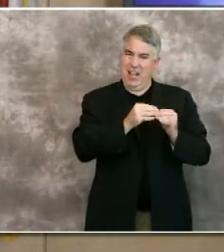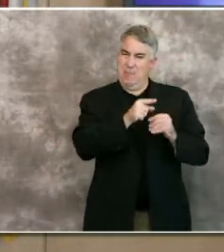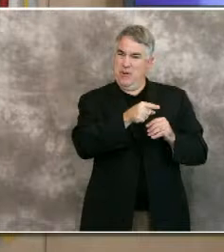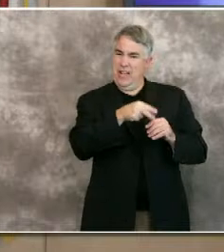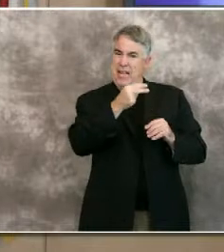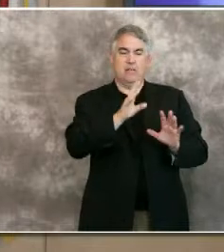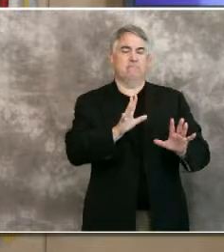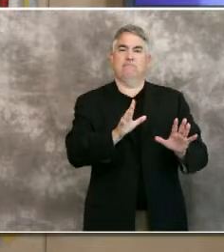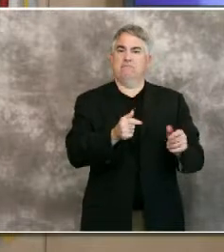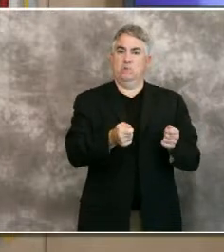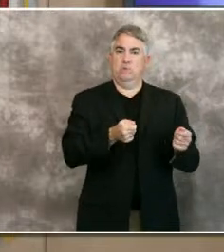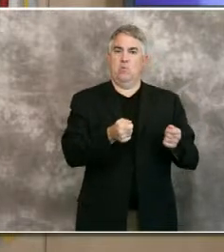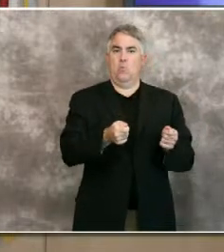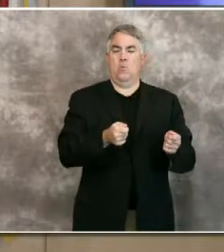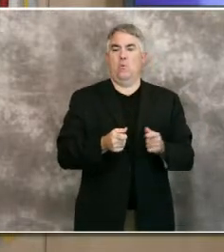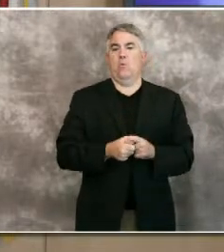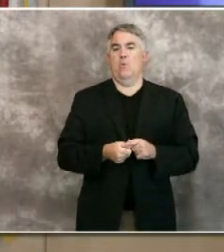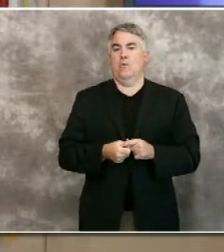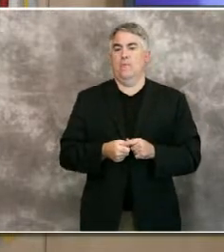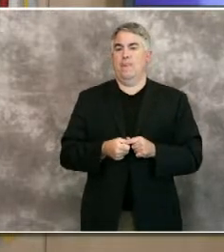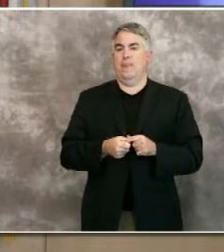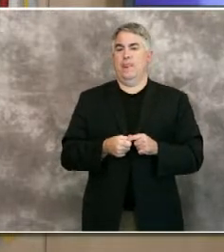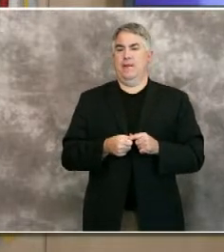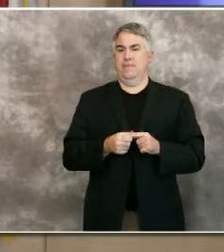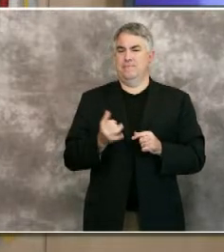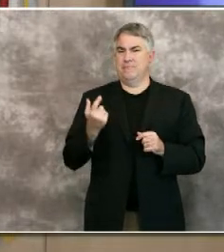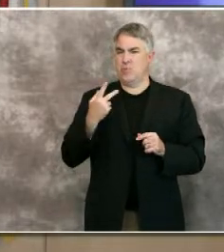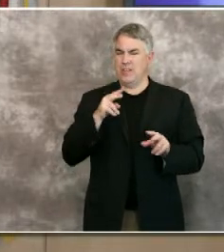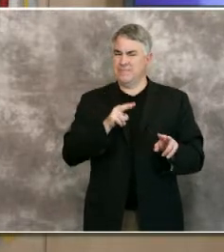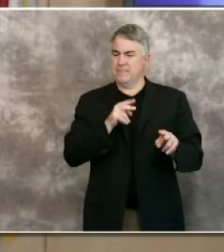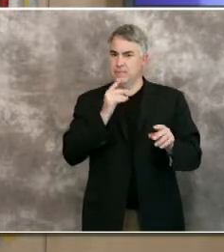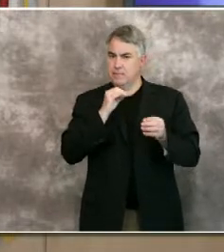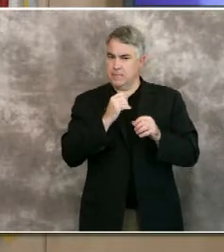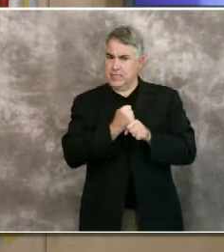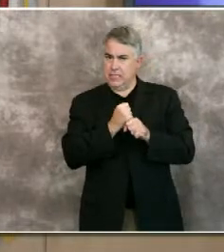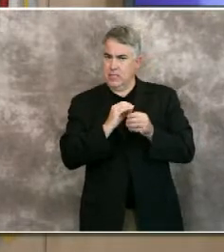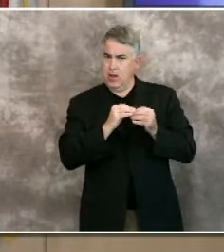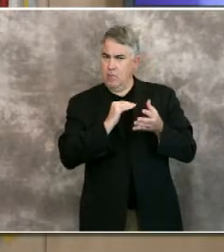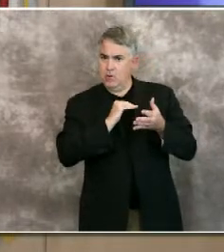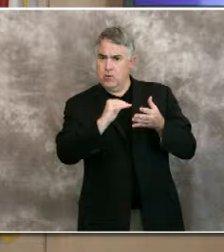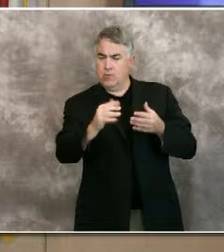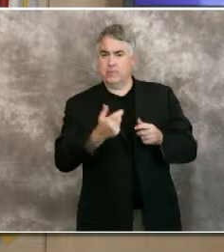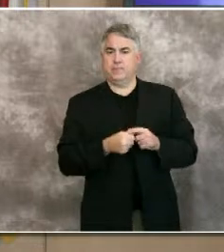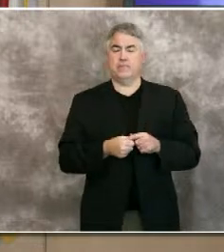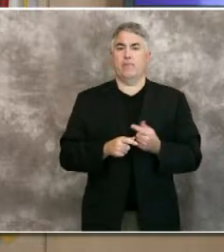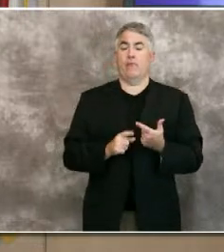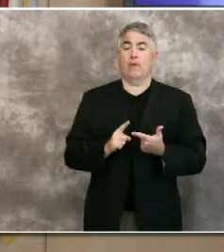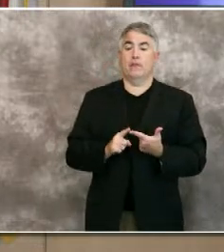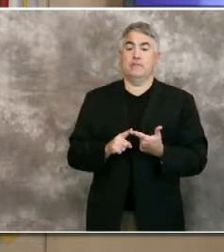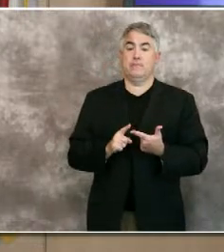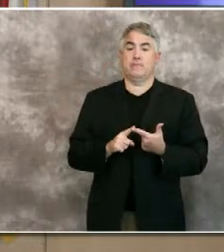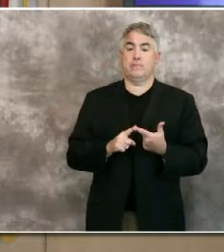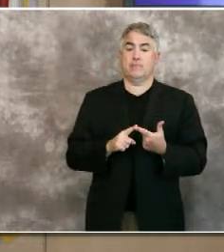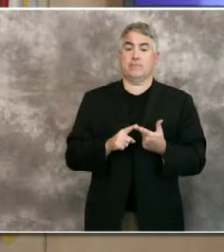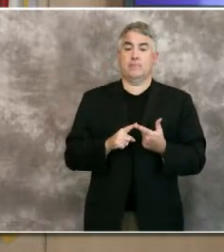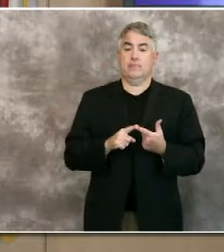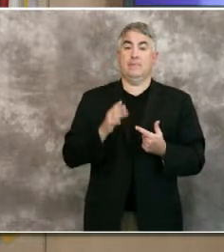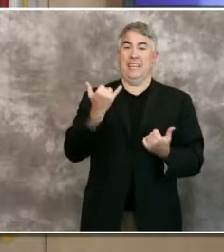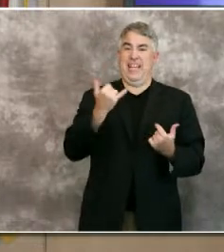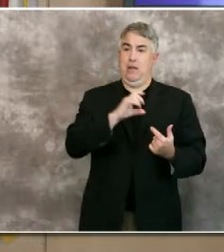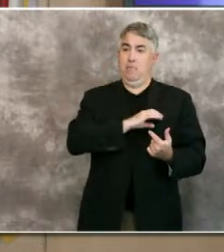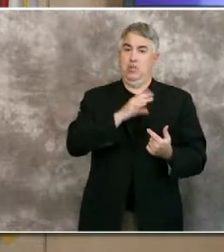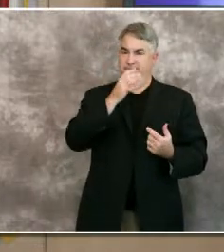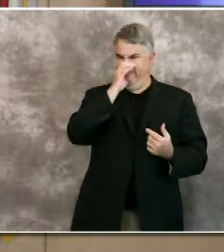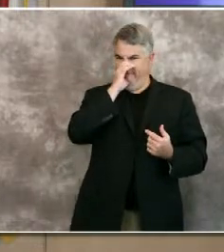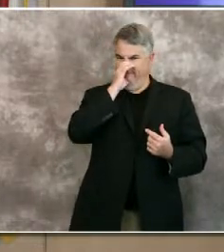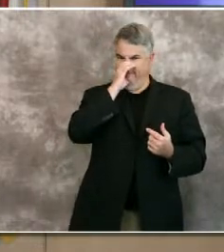and observation to understand what's going on. Second, we will be looking to step up enforcement, targeted enforcement on